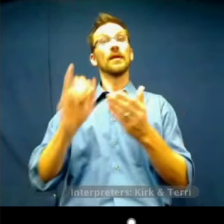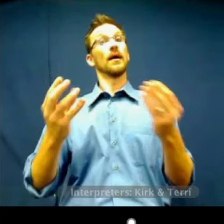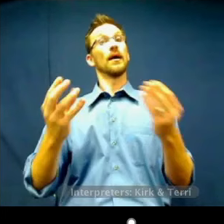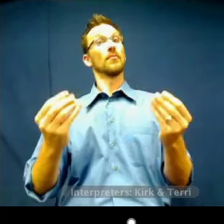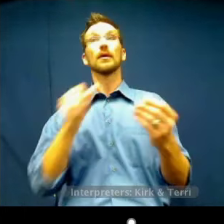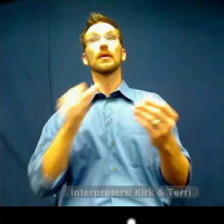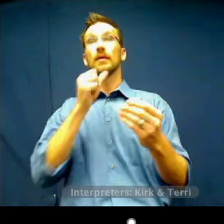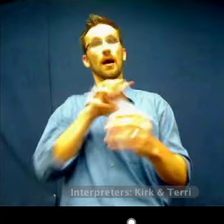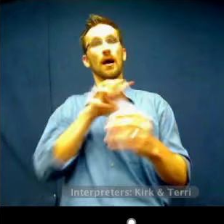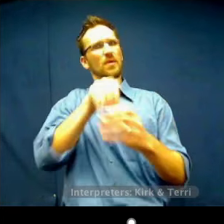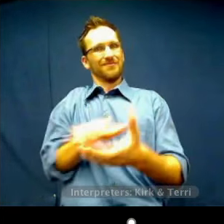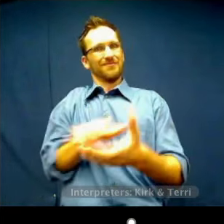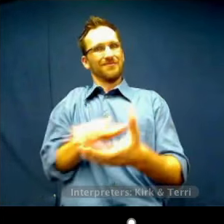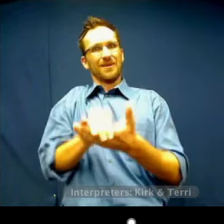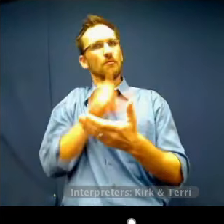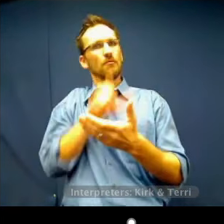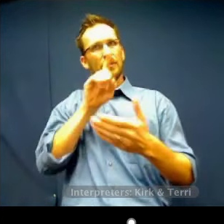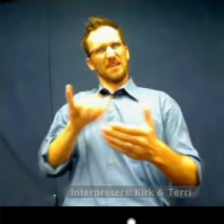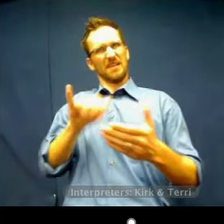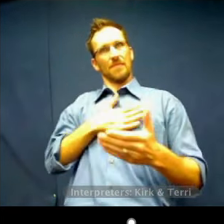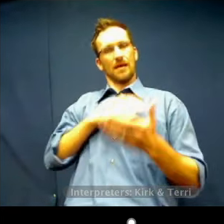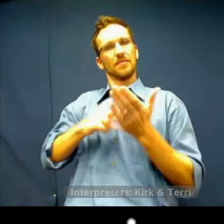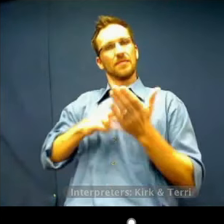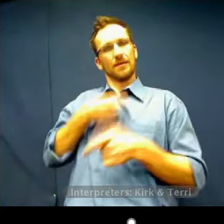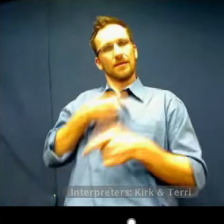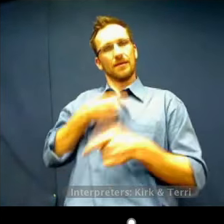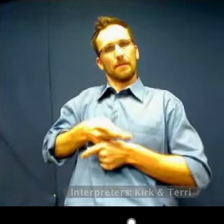to keep that. You don't have to split it.